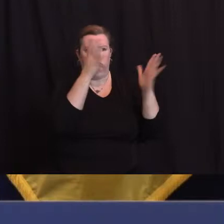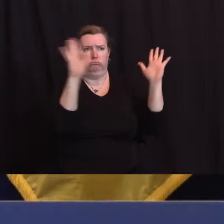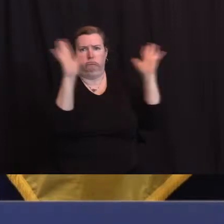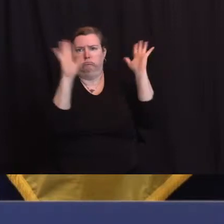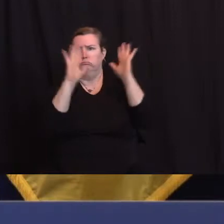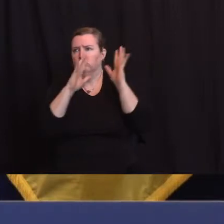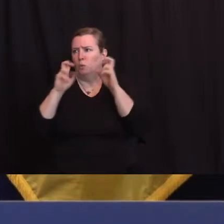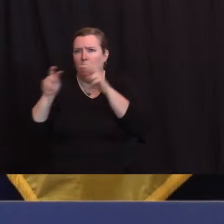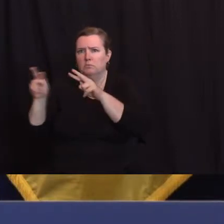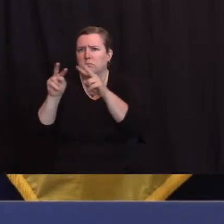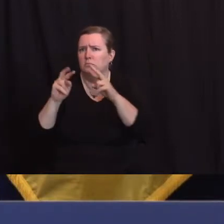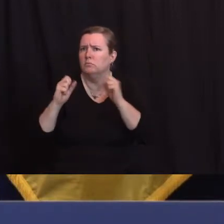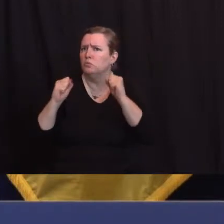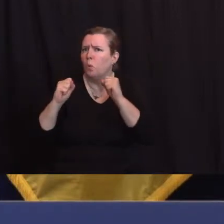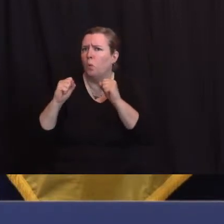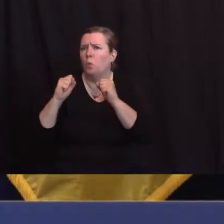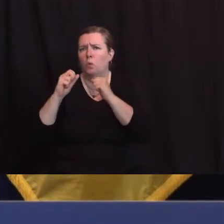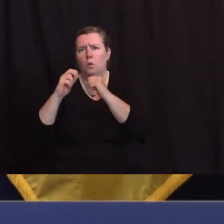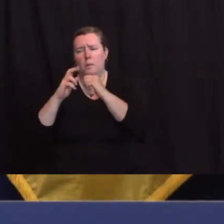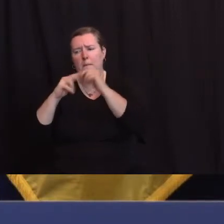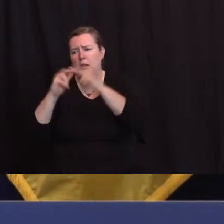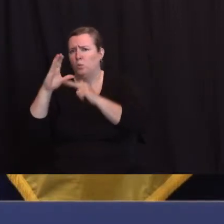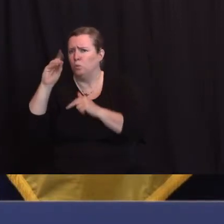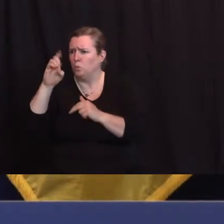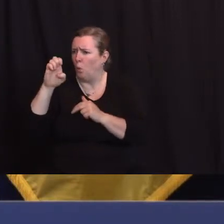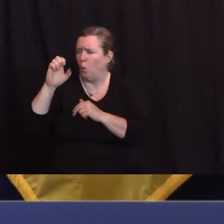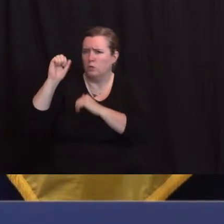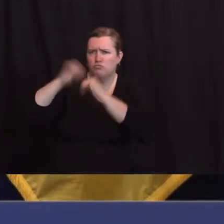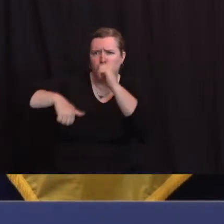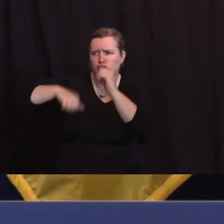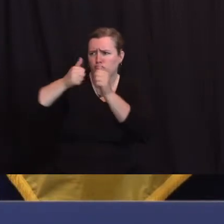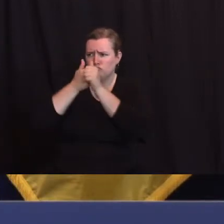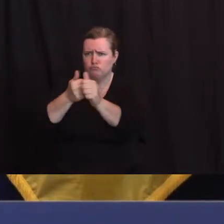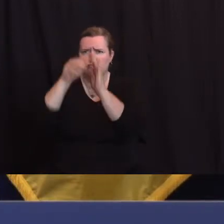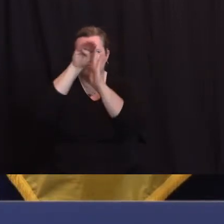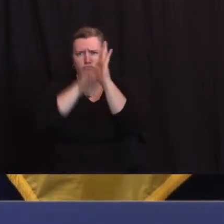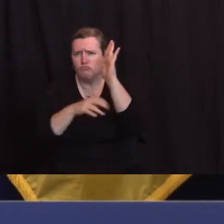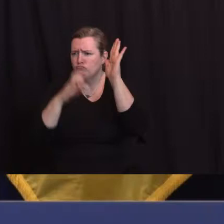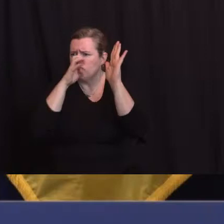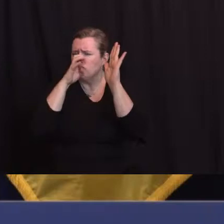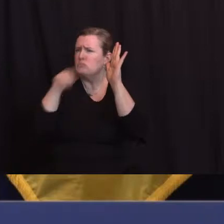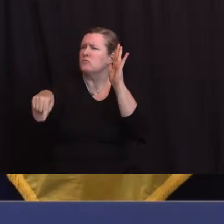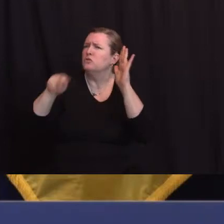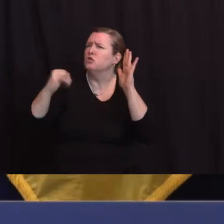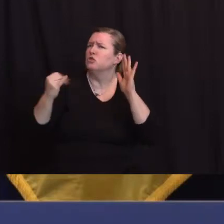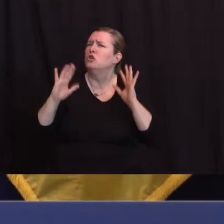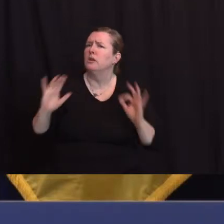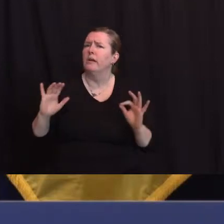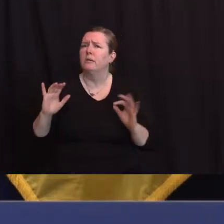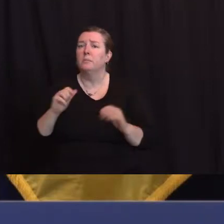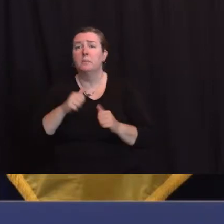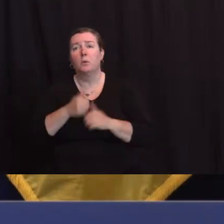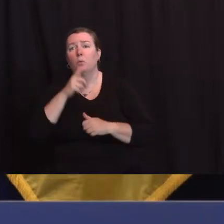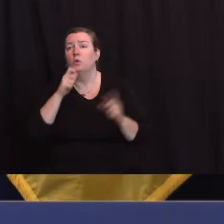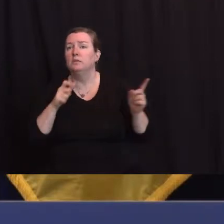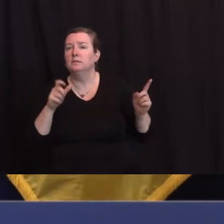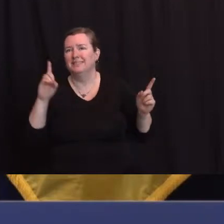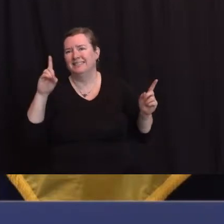building codes of any American state, a great team, largely at DCA, which